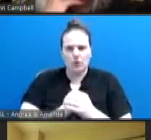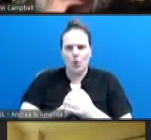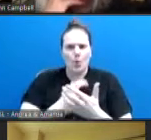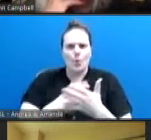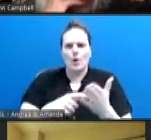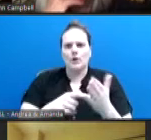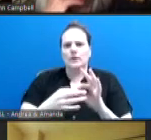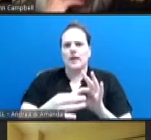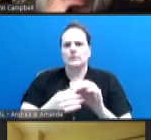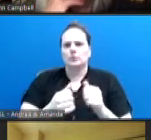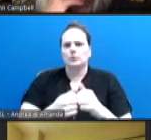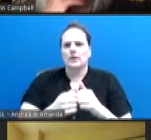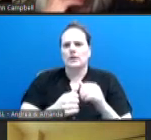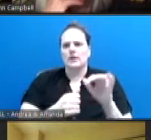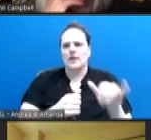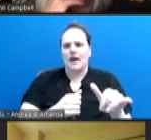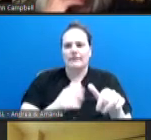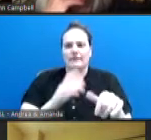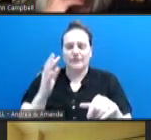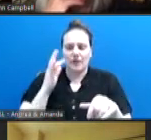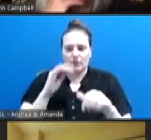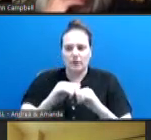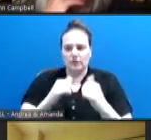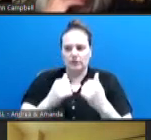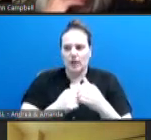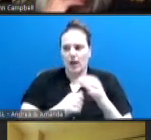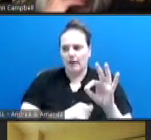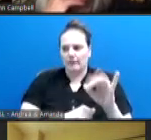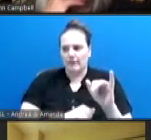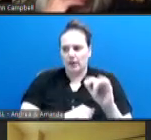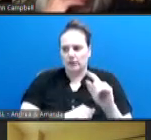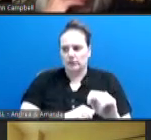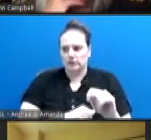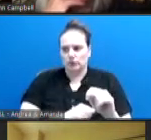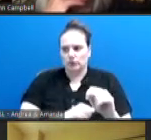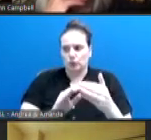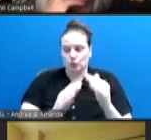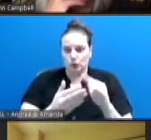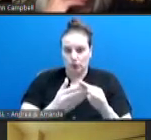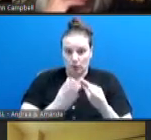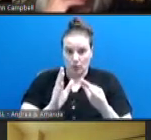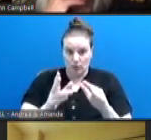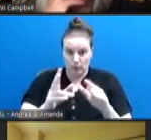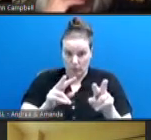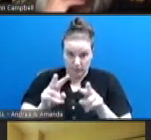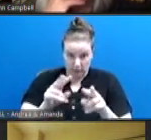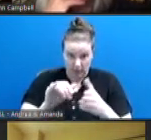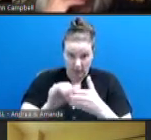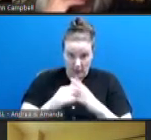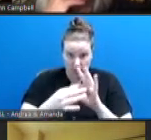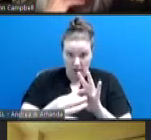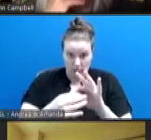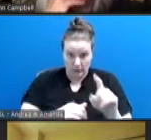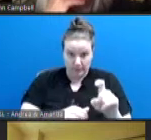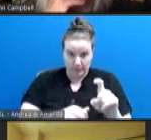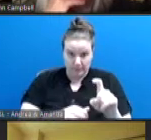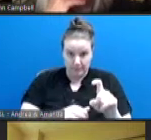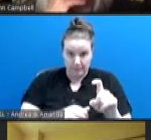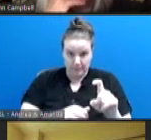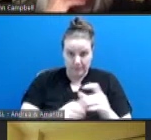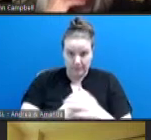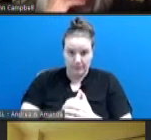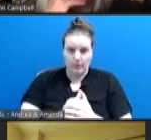relationship between those federal agencies and the FIT, and is the community going to be able to oversee that relationship?